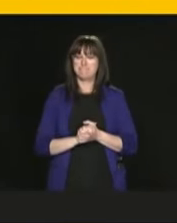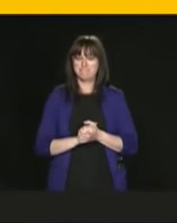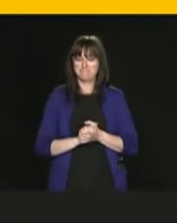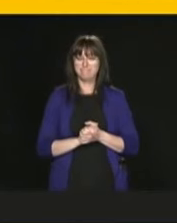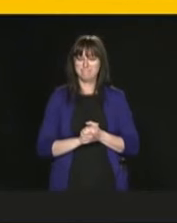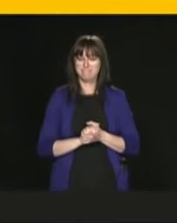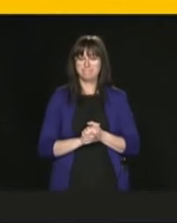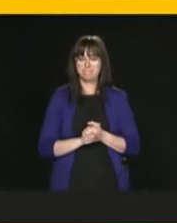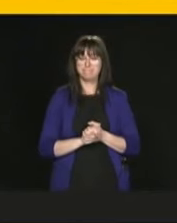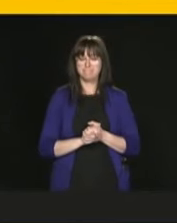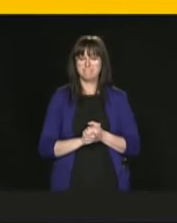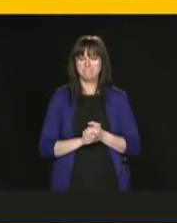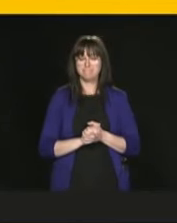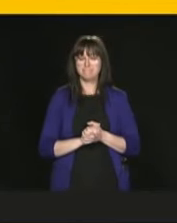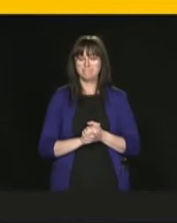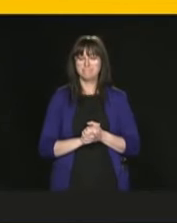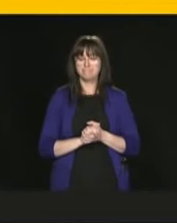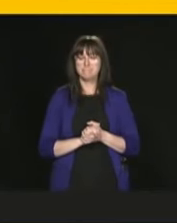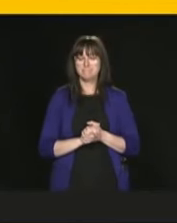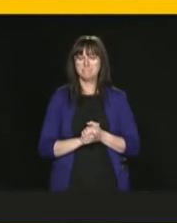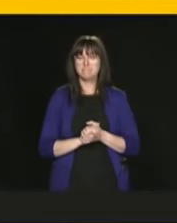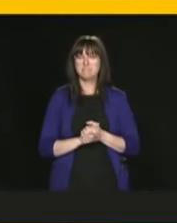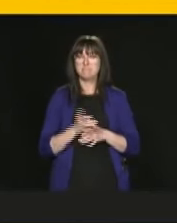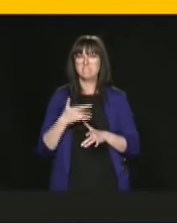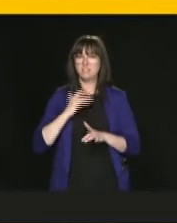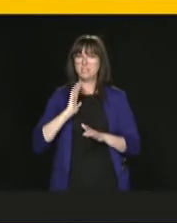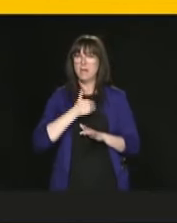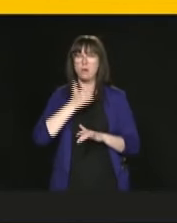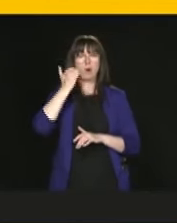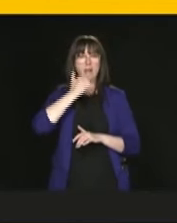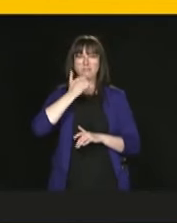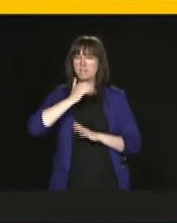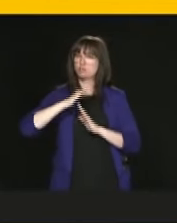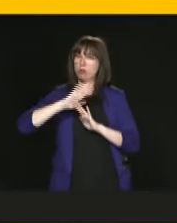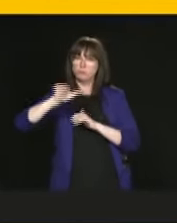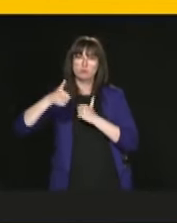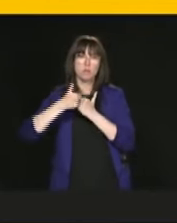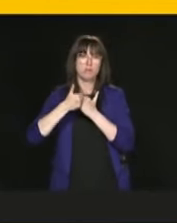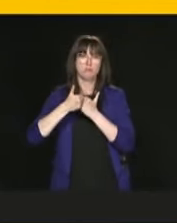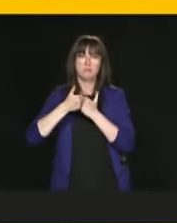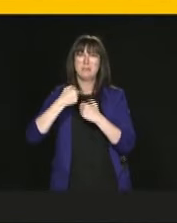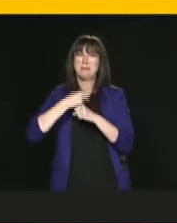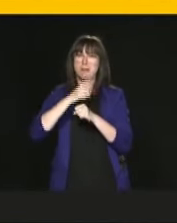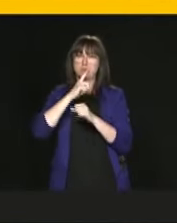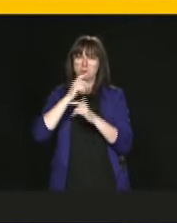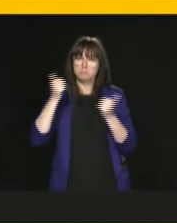I think, challenges that we feel every single day. All the supplies have